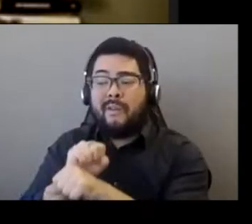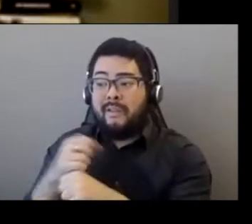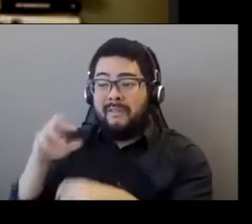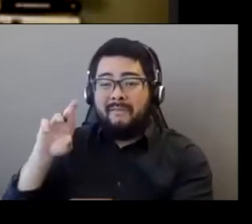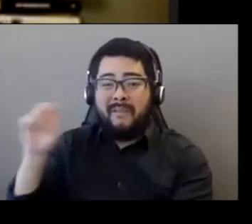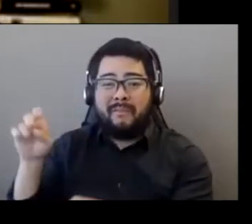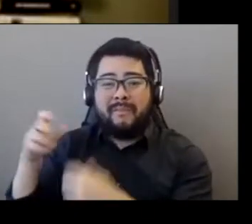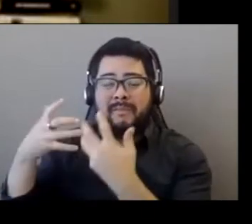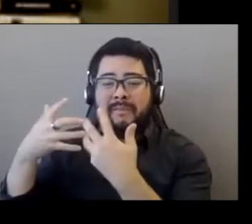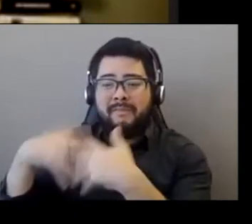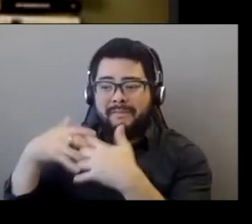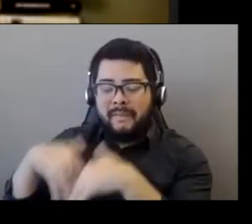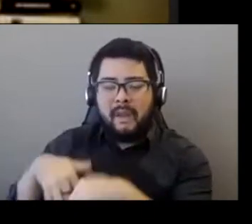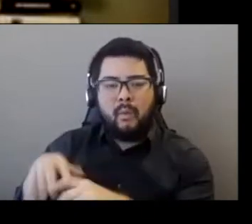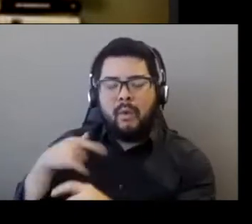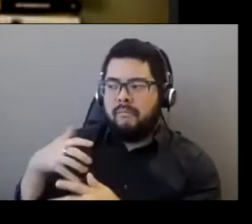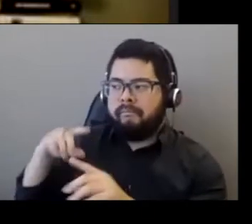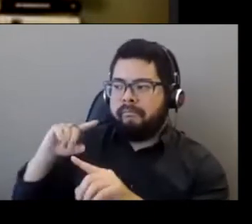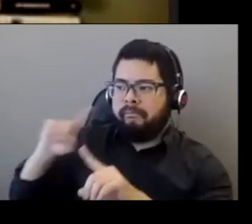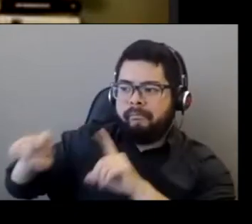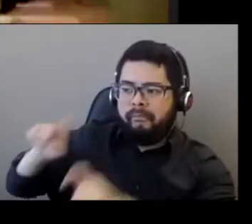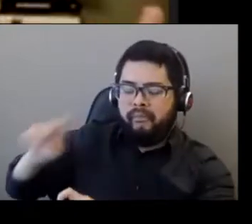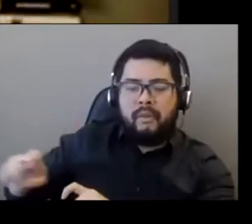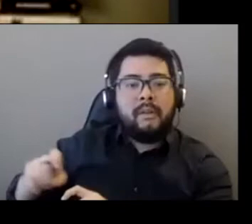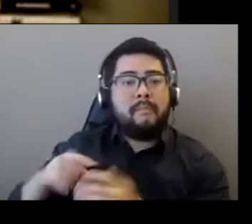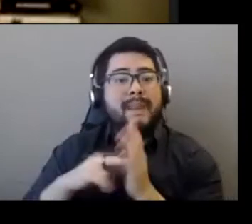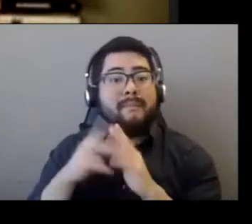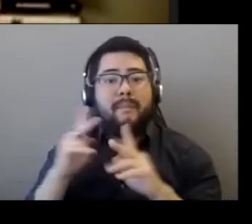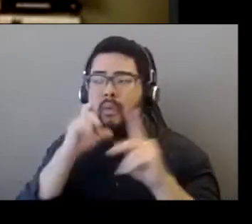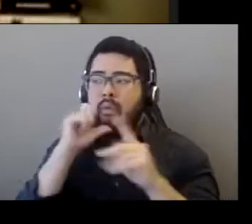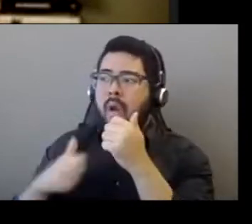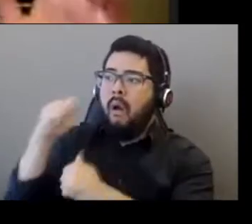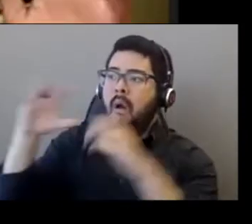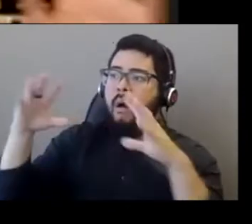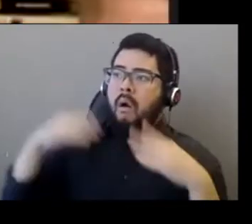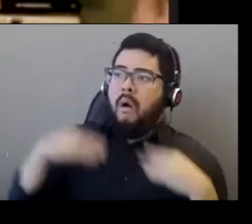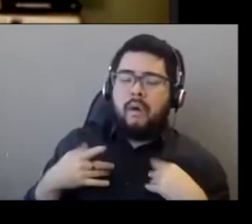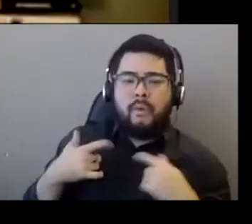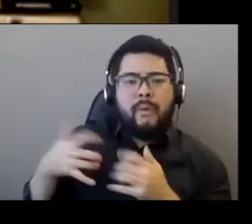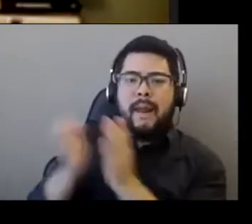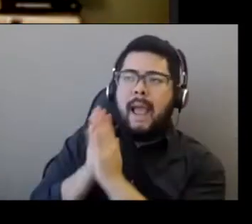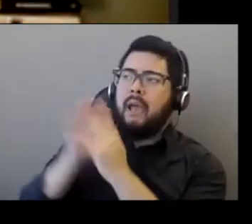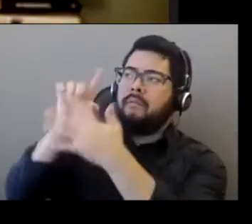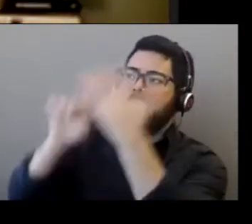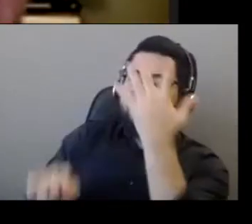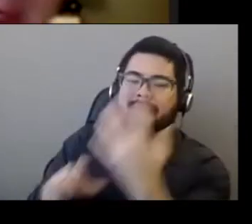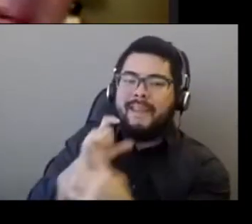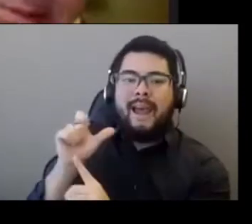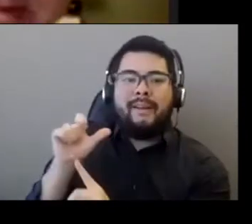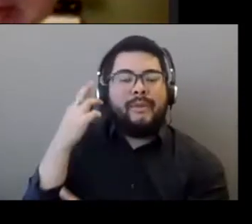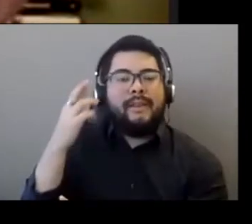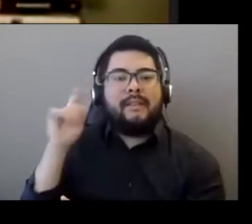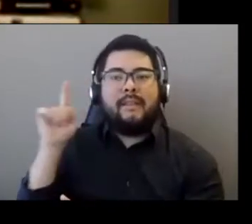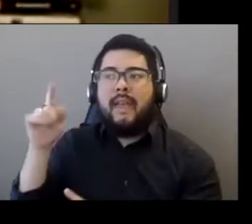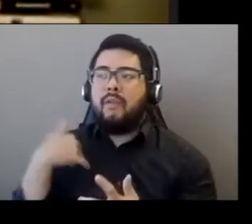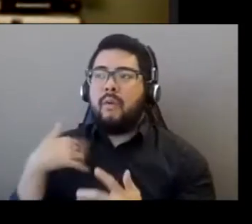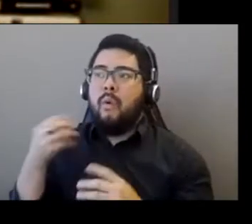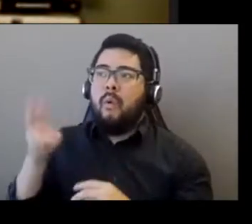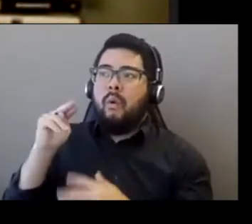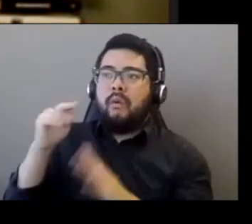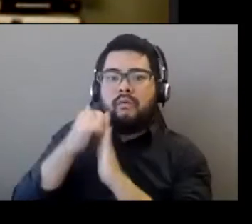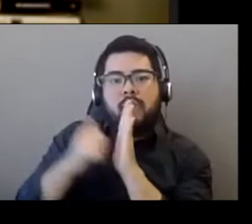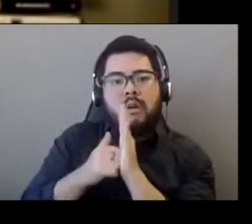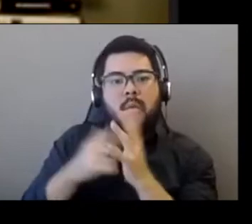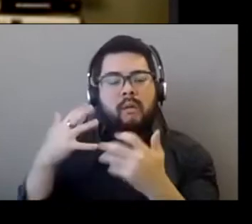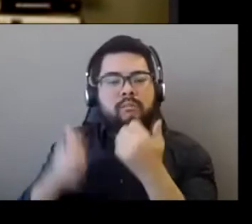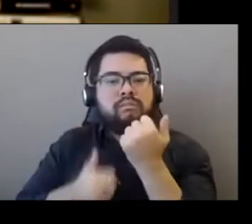we're not going to the pharmaceutical owners and asking them anything because, you know, they have their own interests. They have their own class perspective. We want